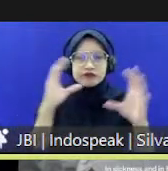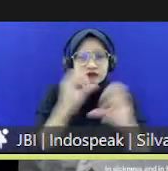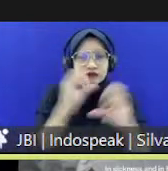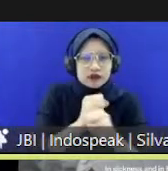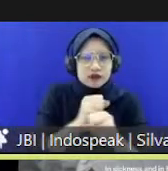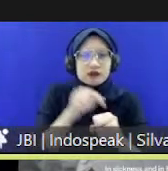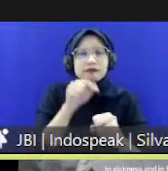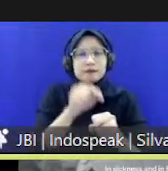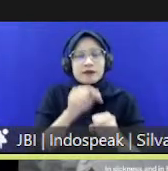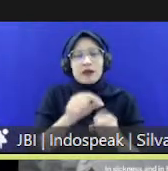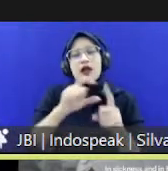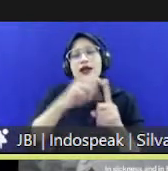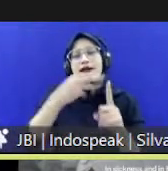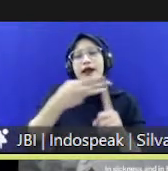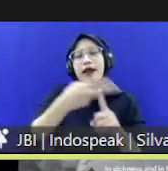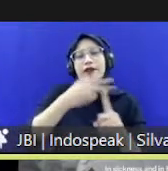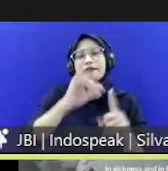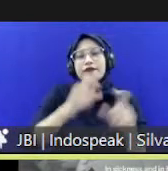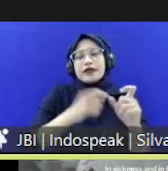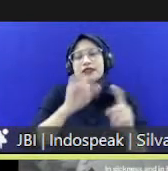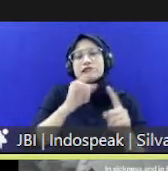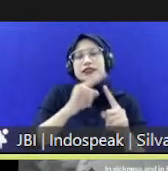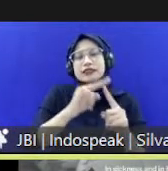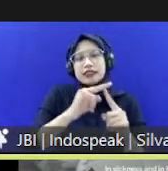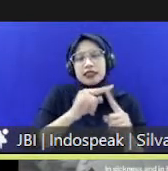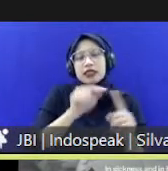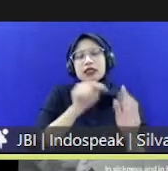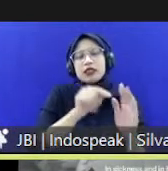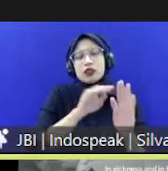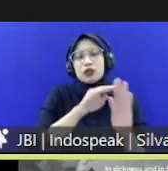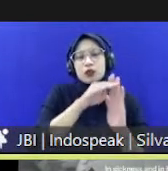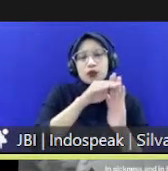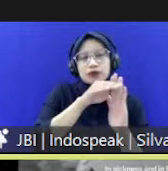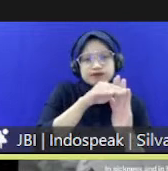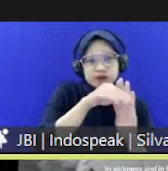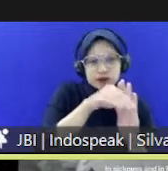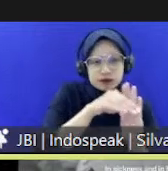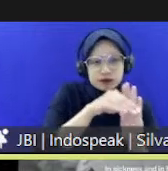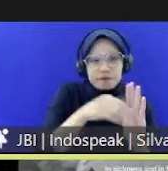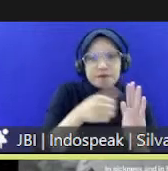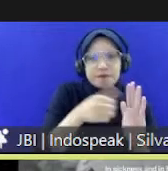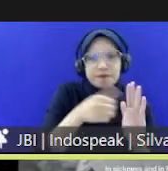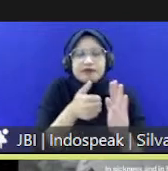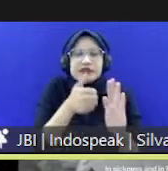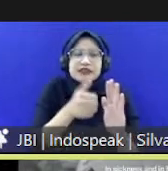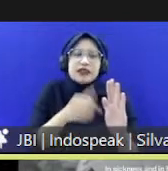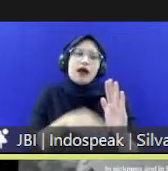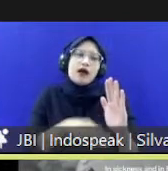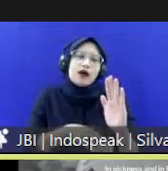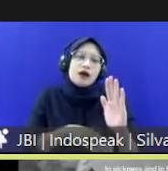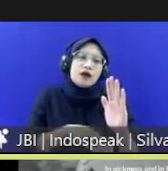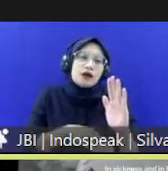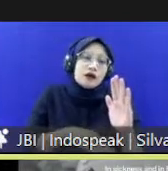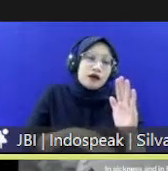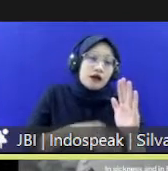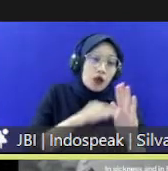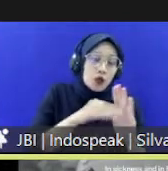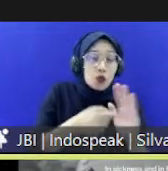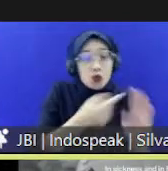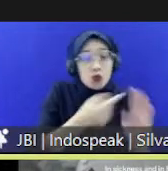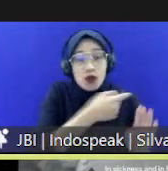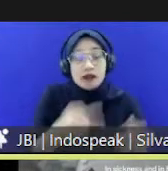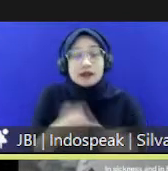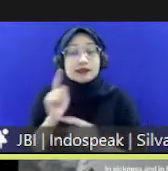the deficit by bringing down the cost of medicines particularly. And that's what I'm going to focus on for the rest of the talk, because